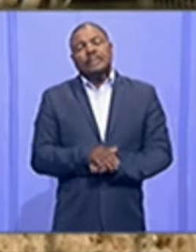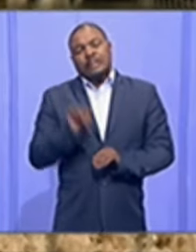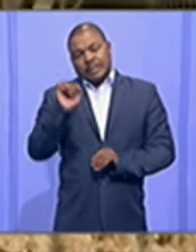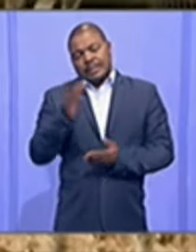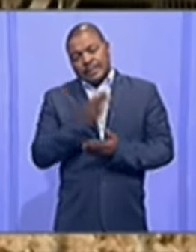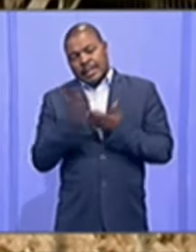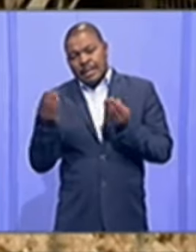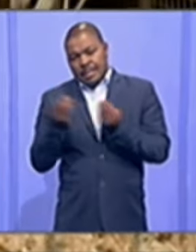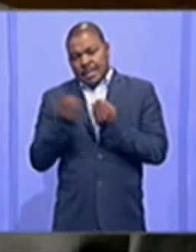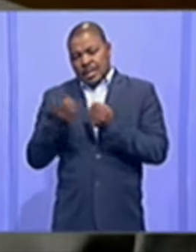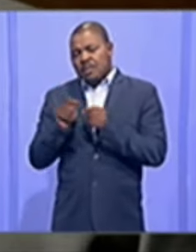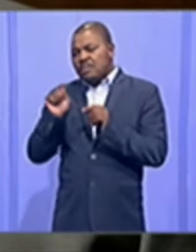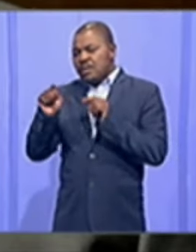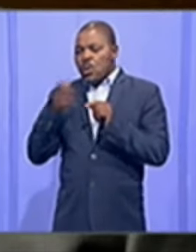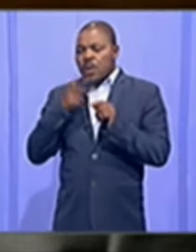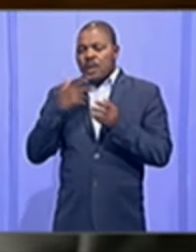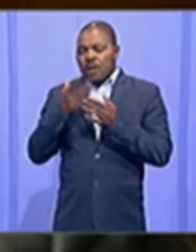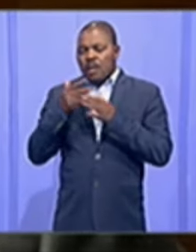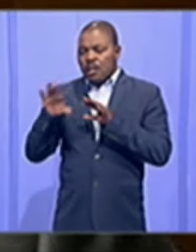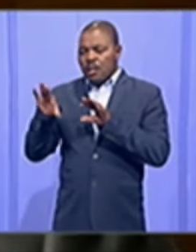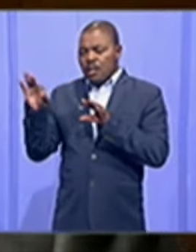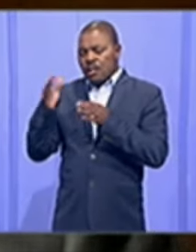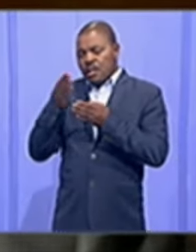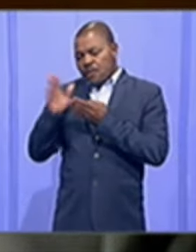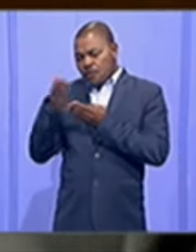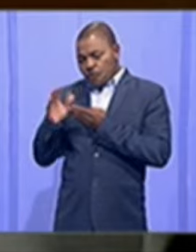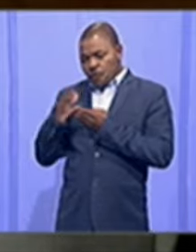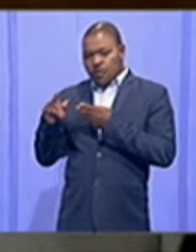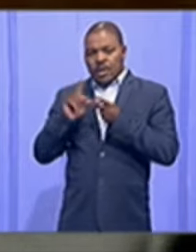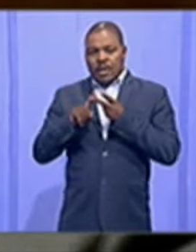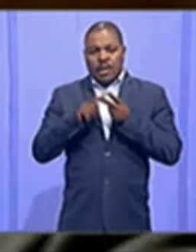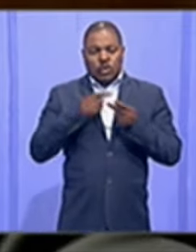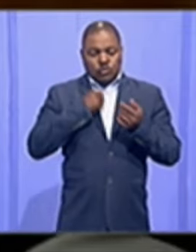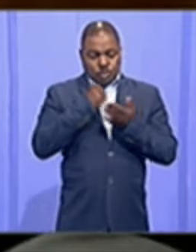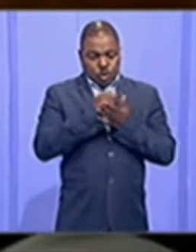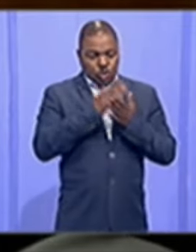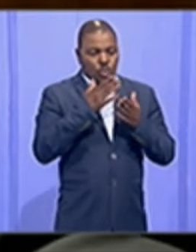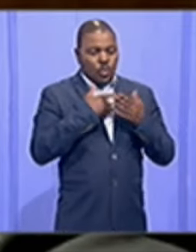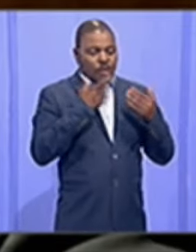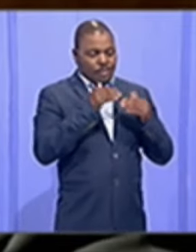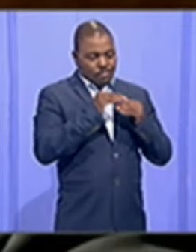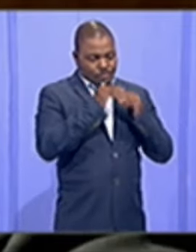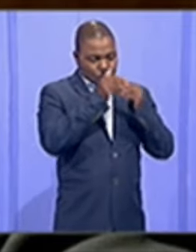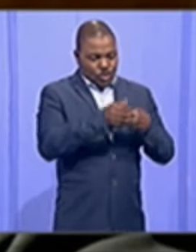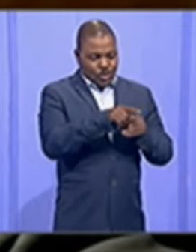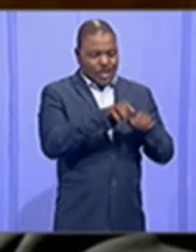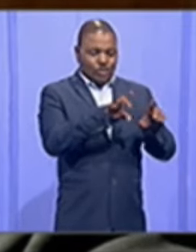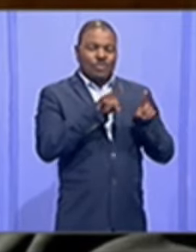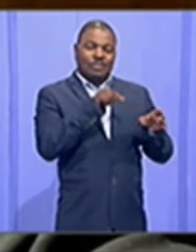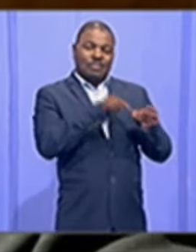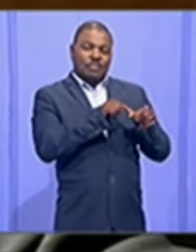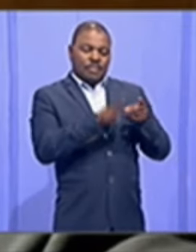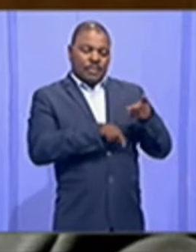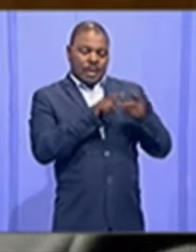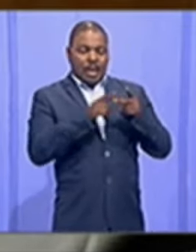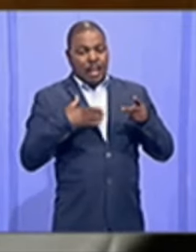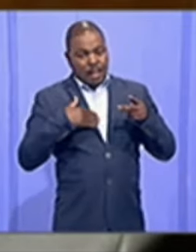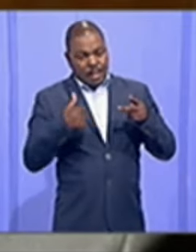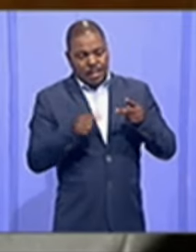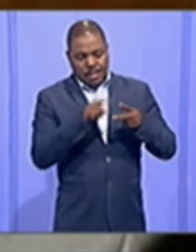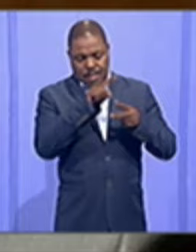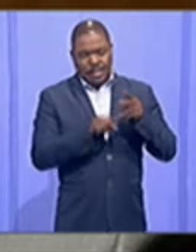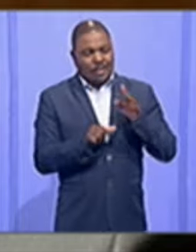that we had or we enjoyed in the province to protect education in particular, followed by health and